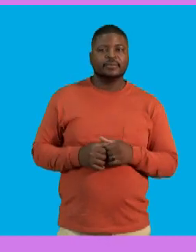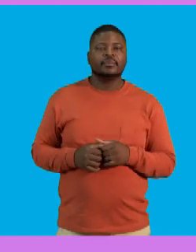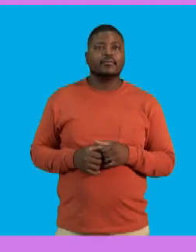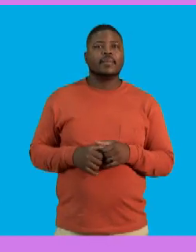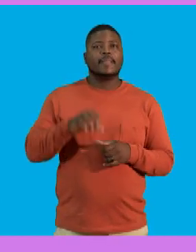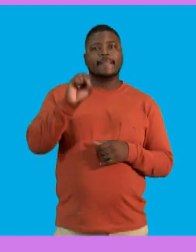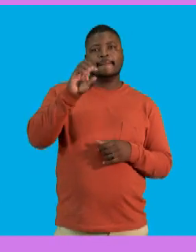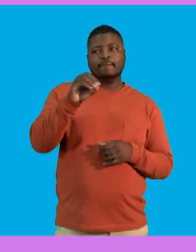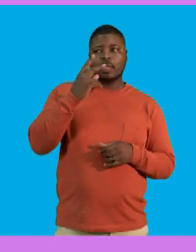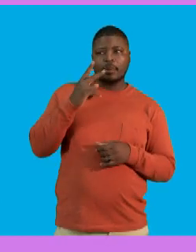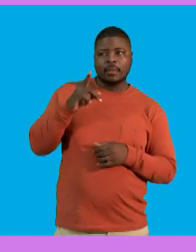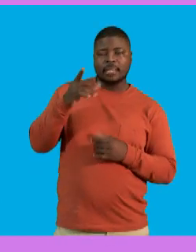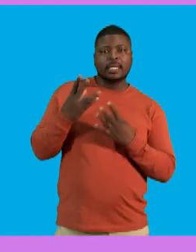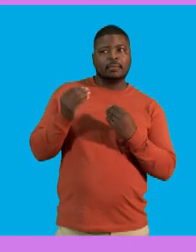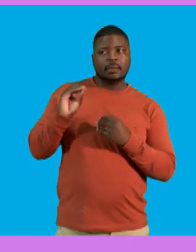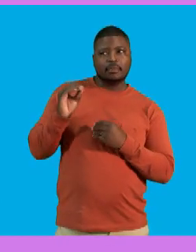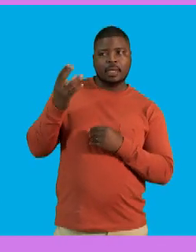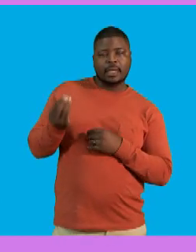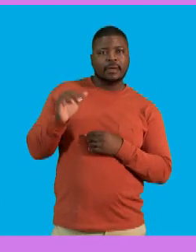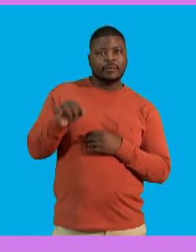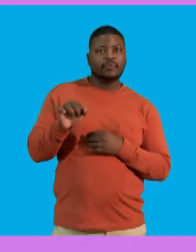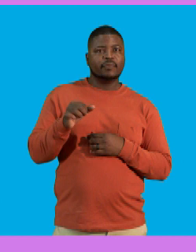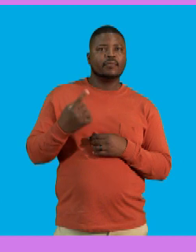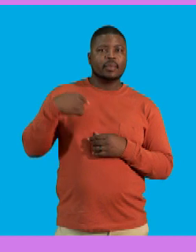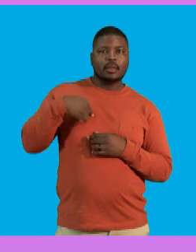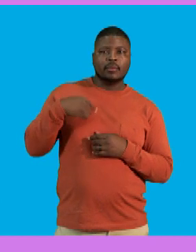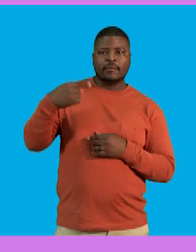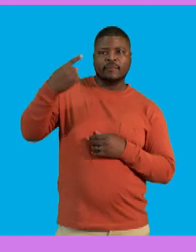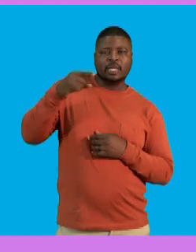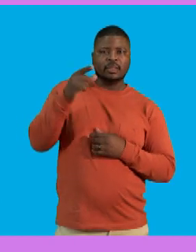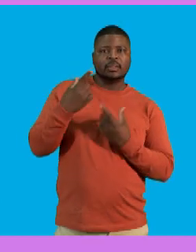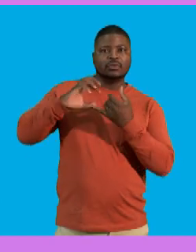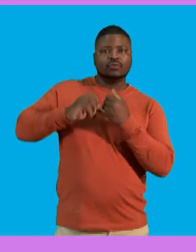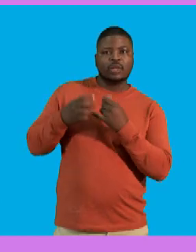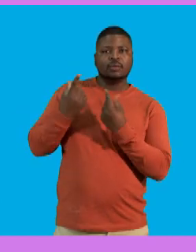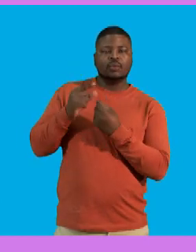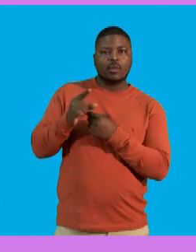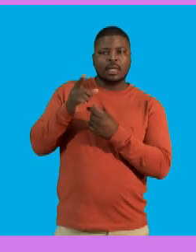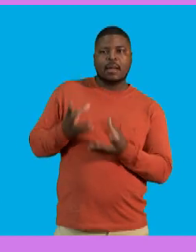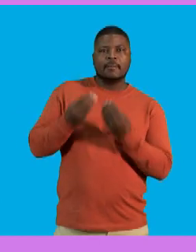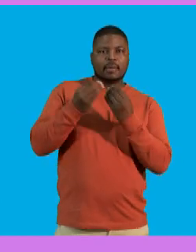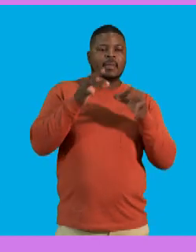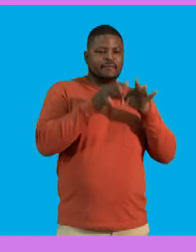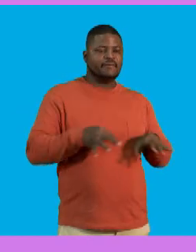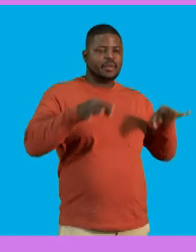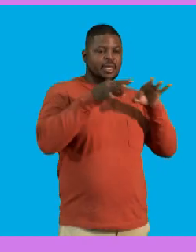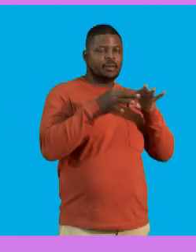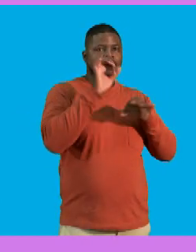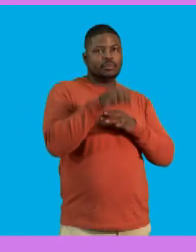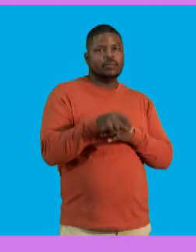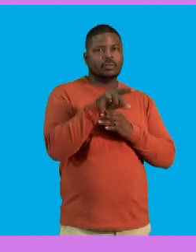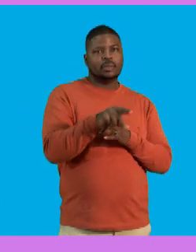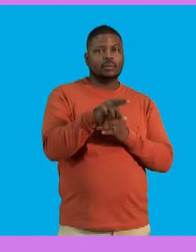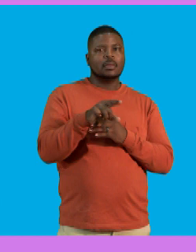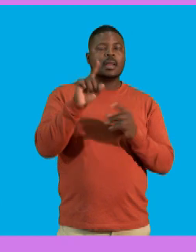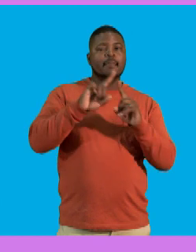situation, looking at the numbers we have, we first try and find the smallest value. So